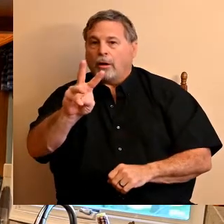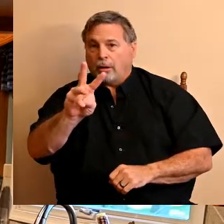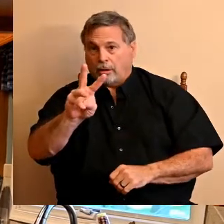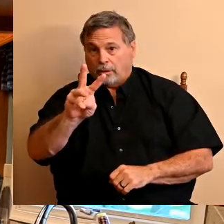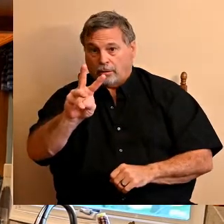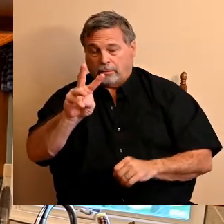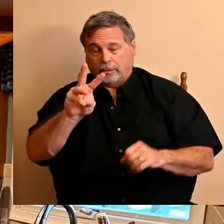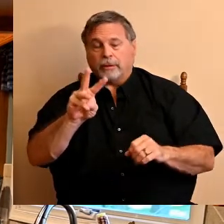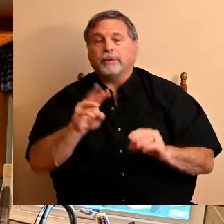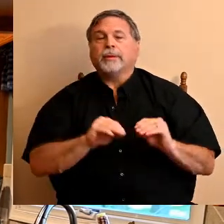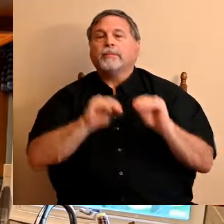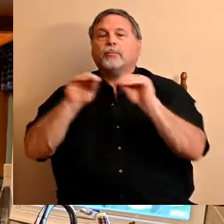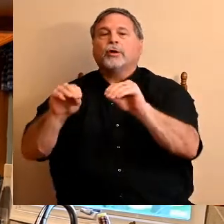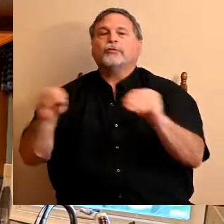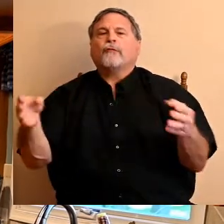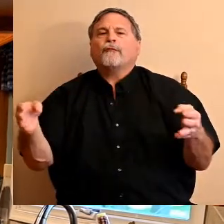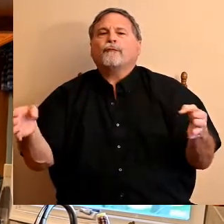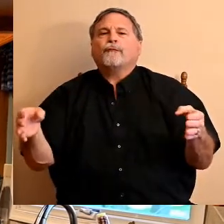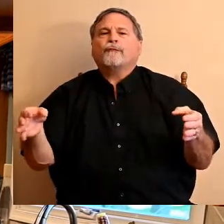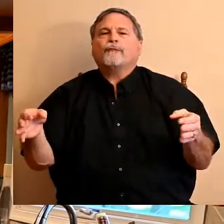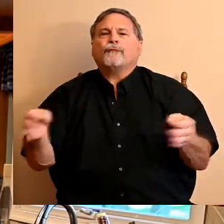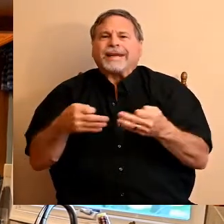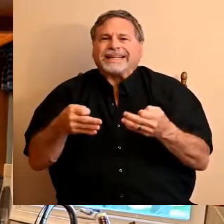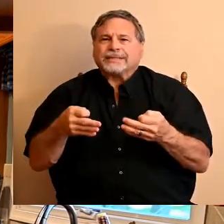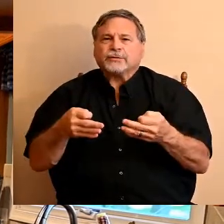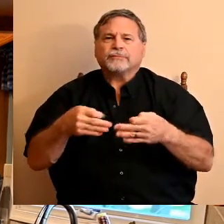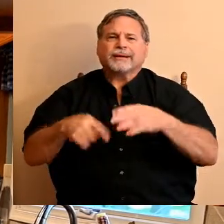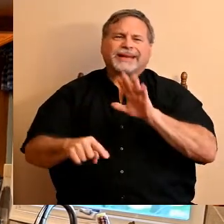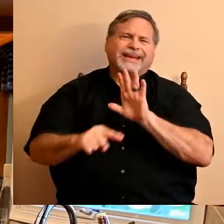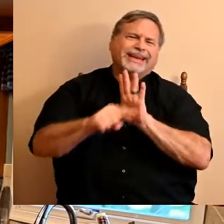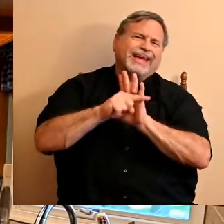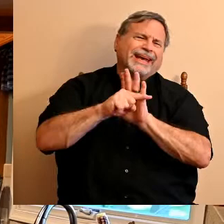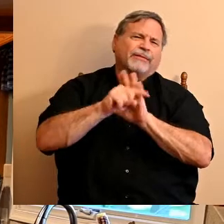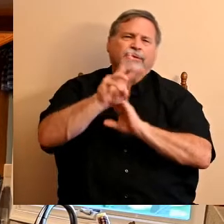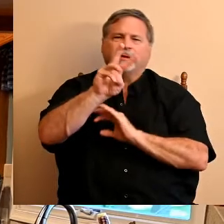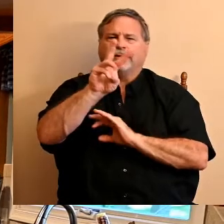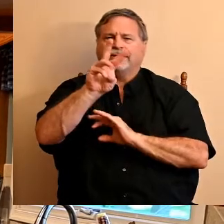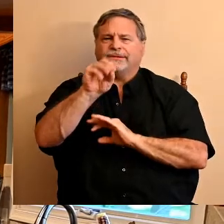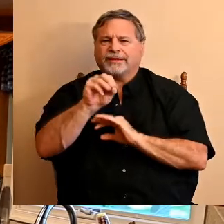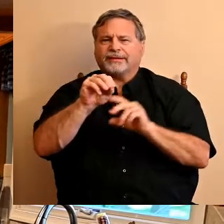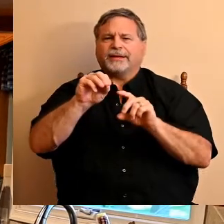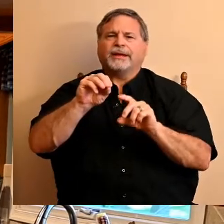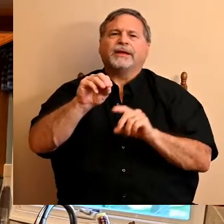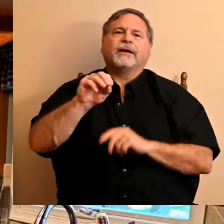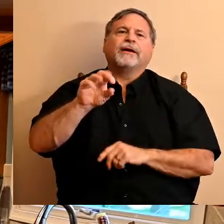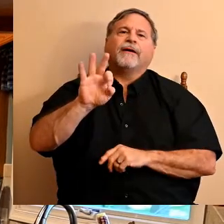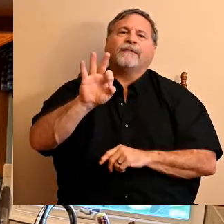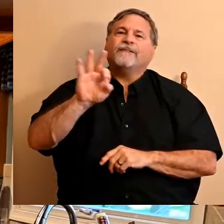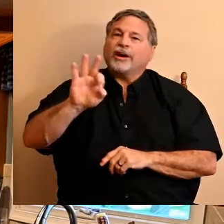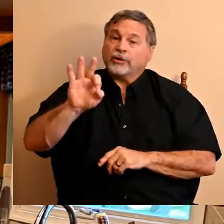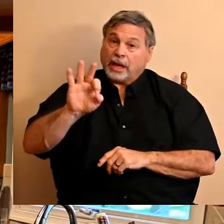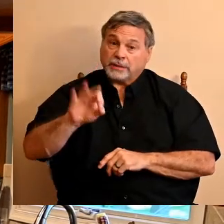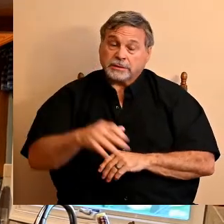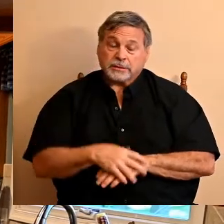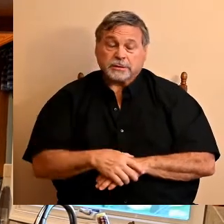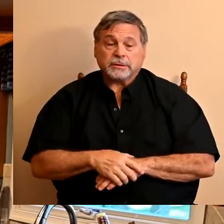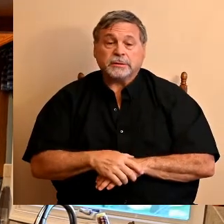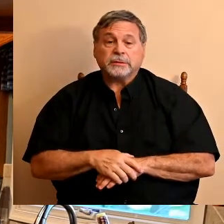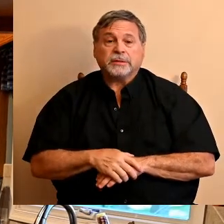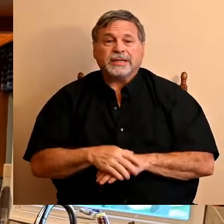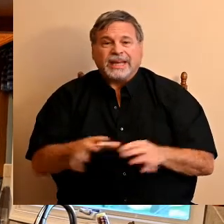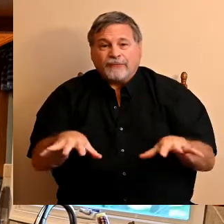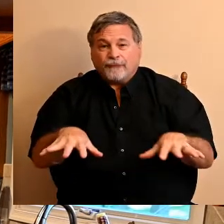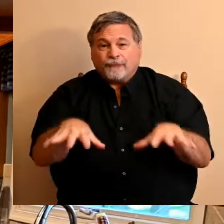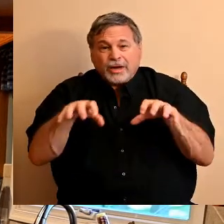a freezer at, I think, -60 degrees Fahrenheit. So it freezes any of the